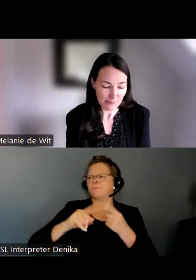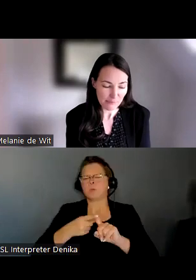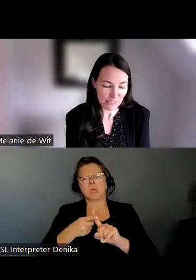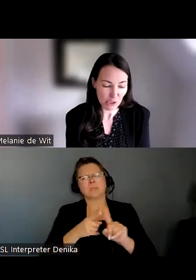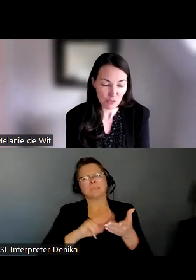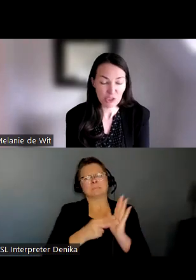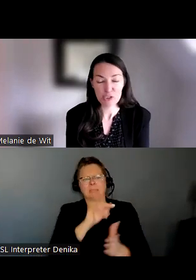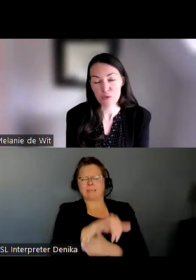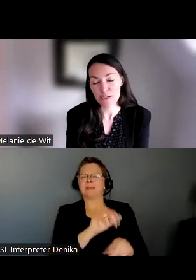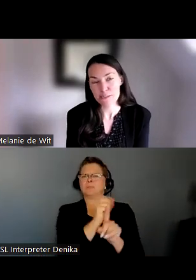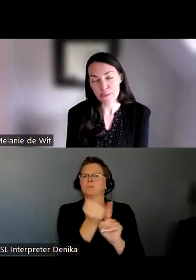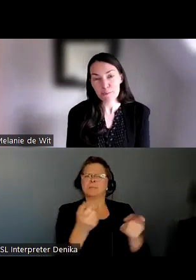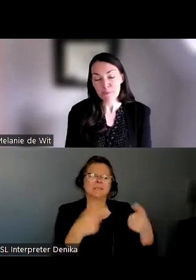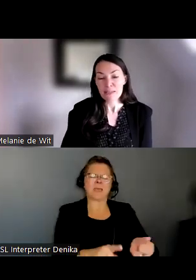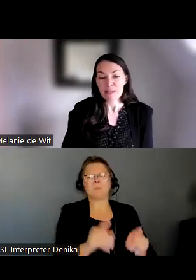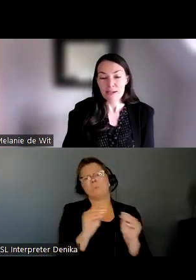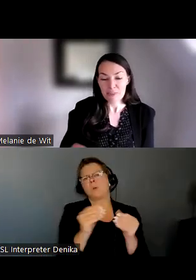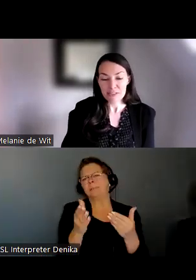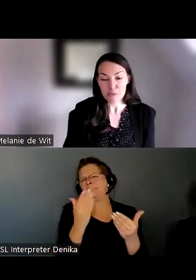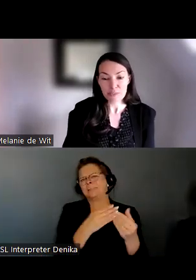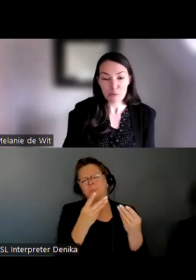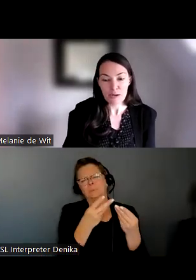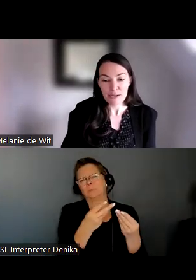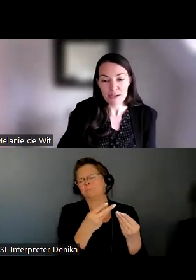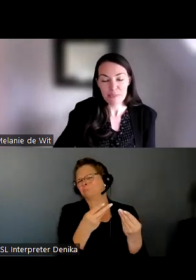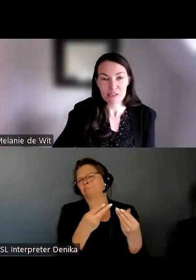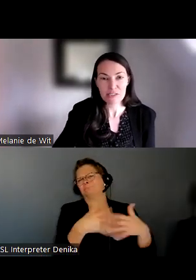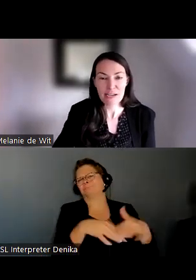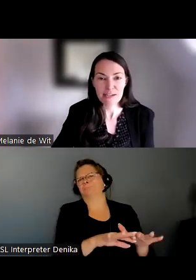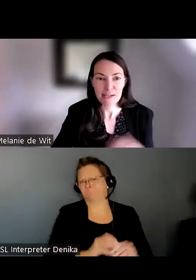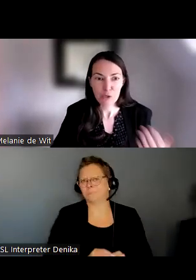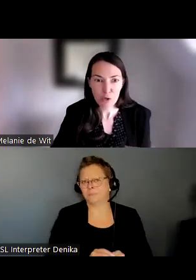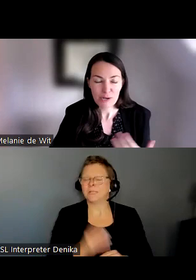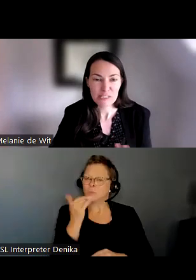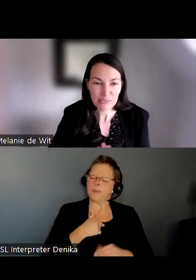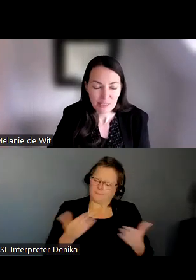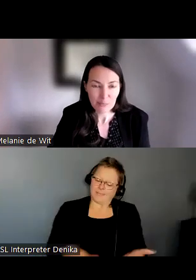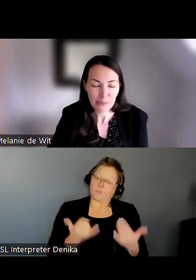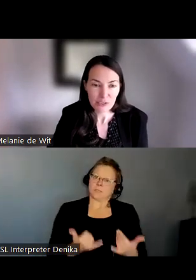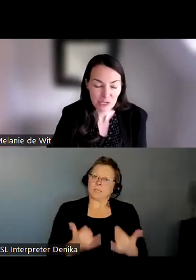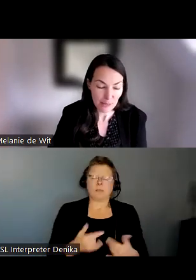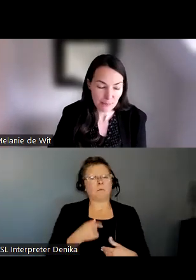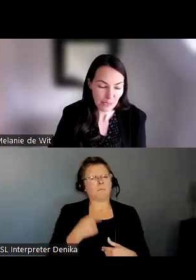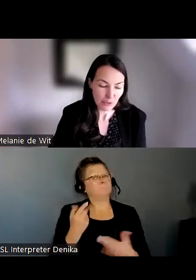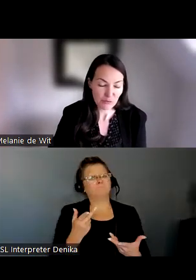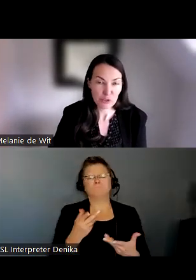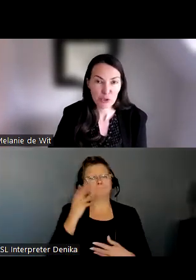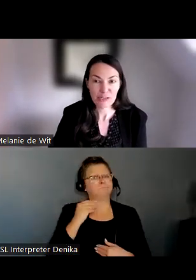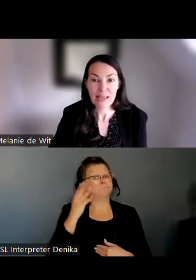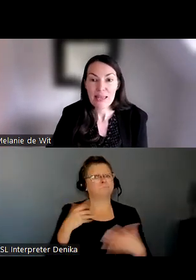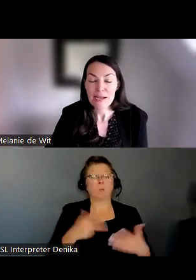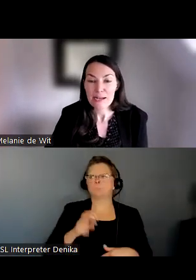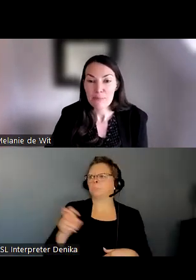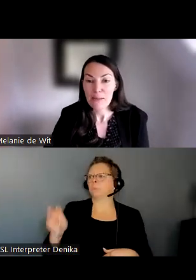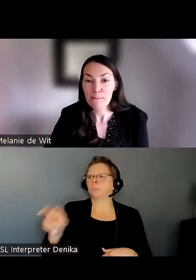those situations arise. So that's really why I'm here today, and I go around speaking about powers of